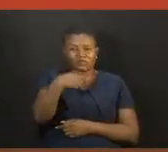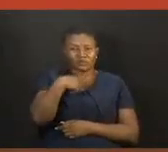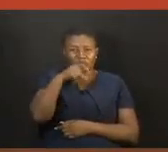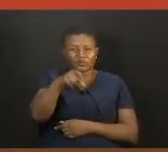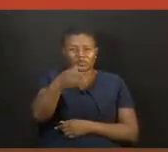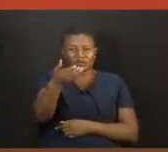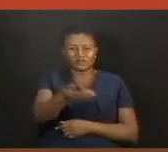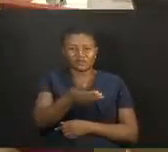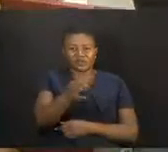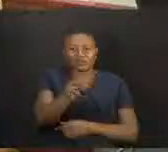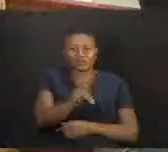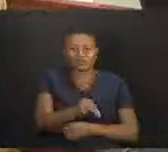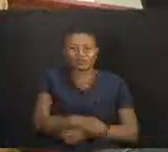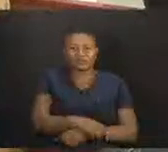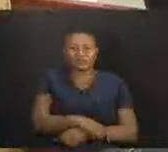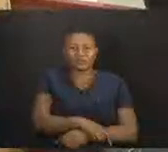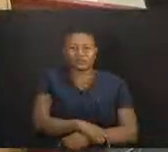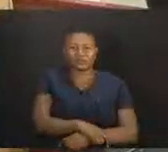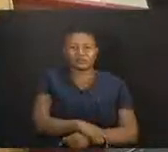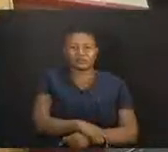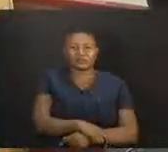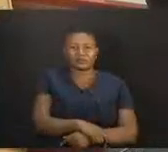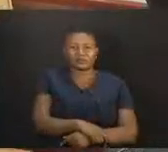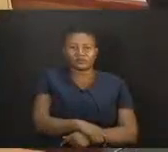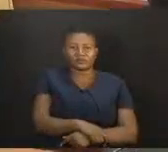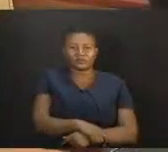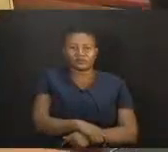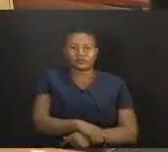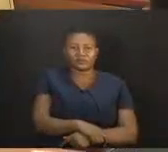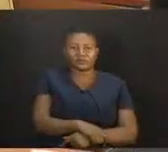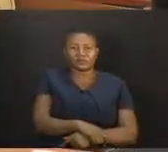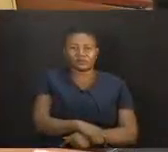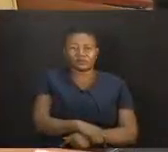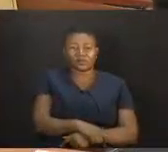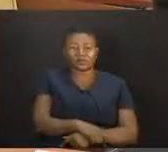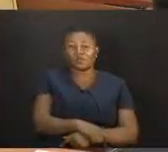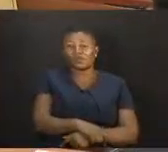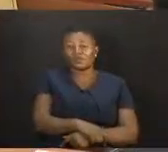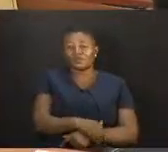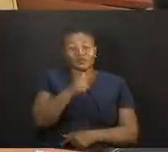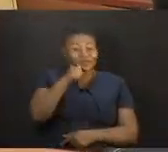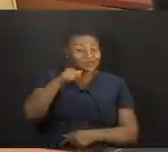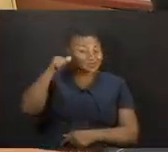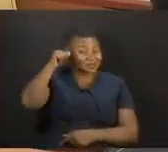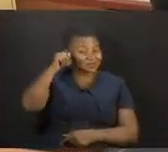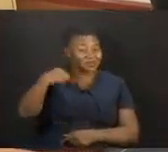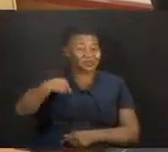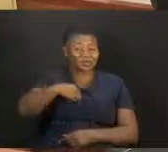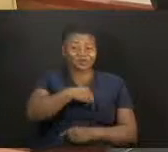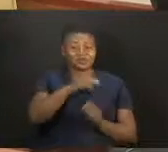Yes. So, Minister... He's a senior member of the House, so yes, today we have to take him.